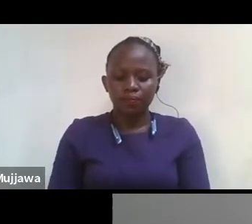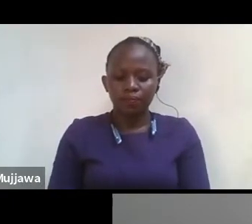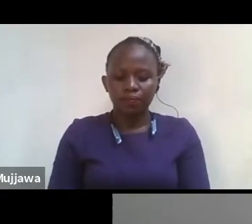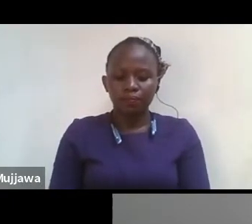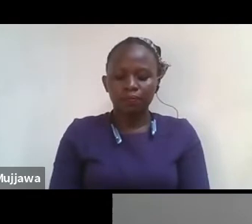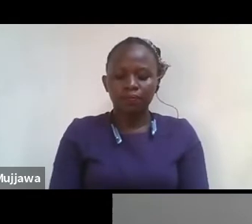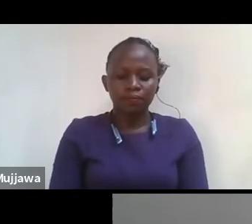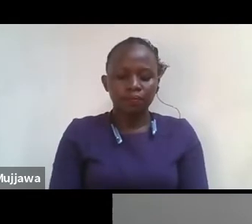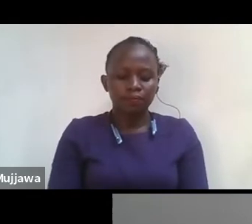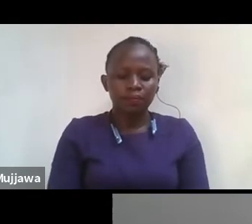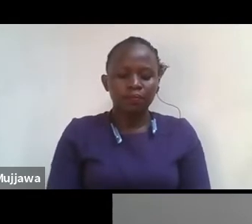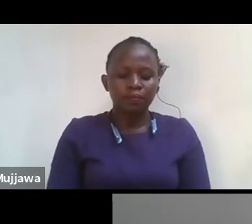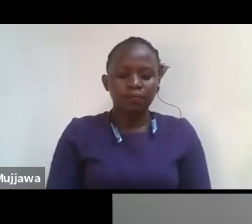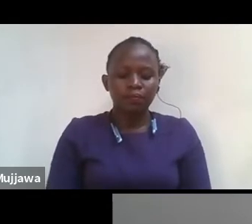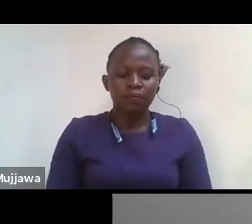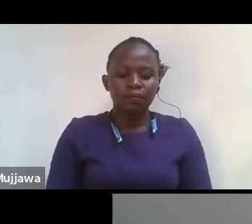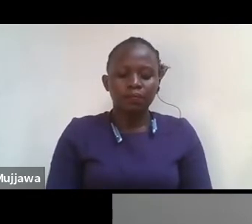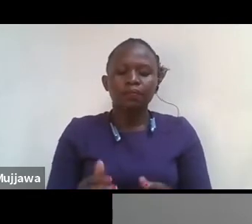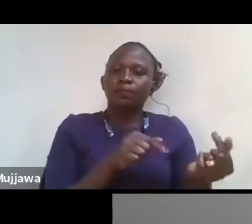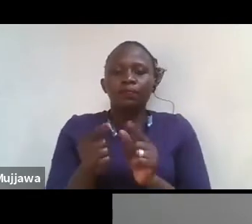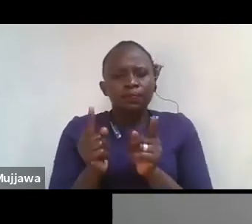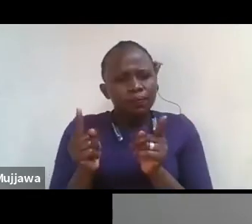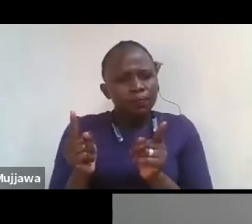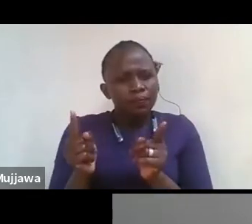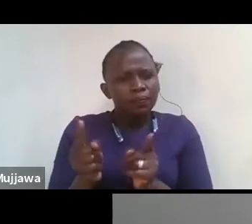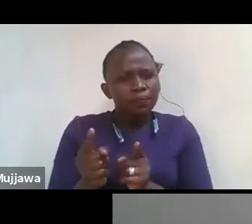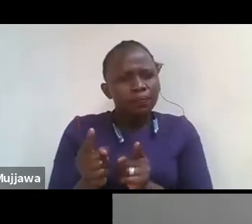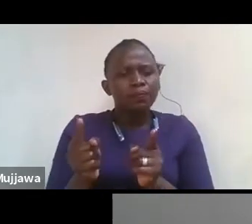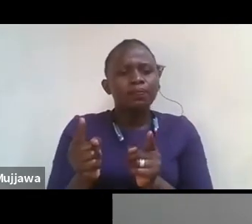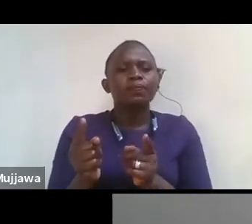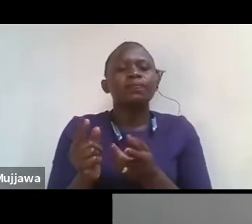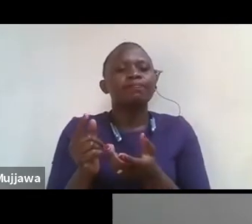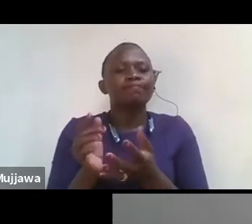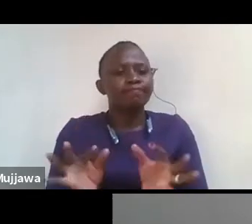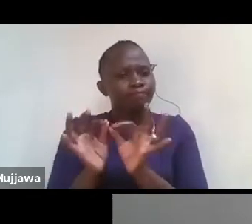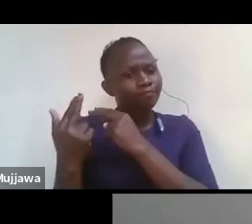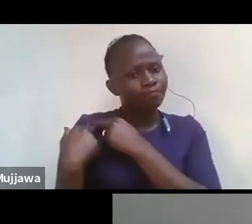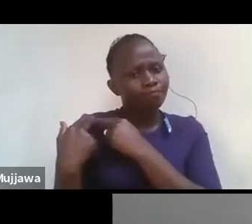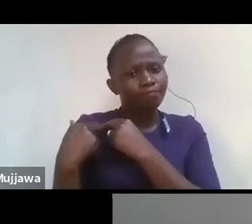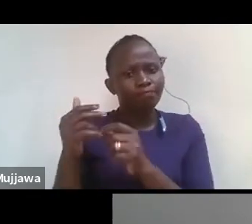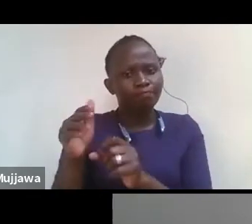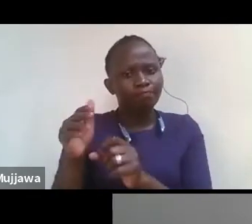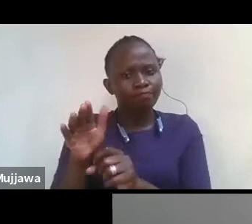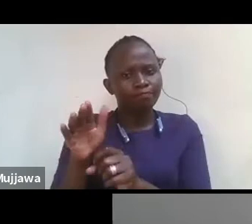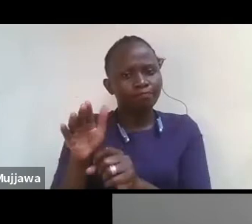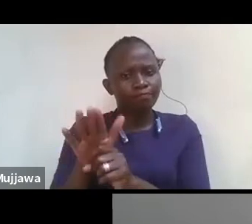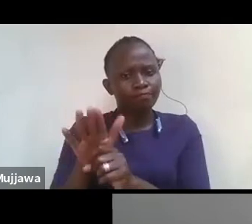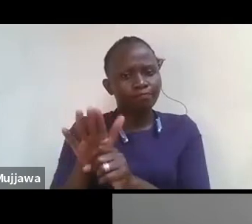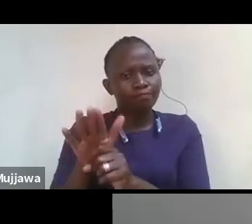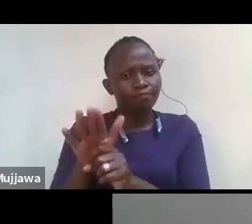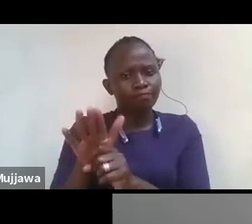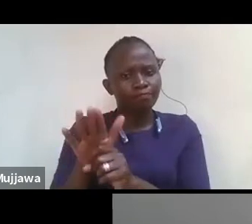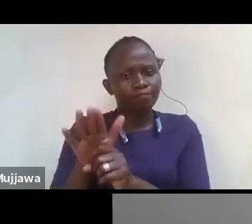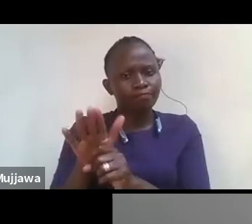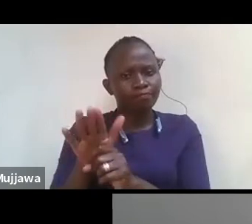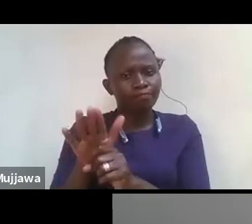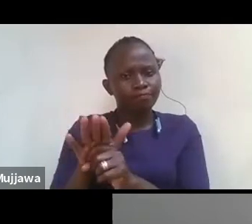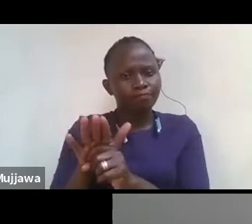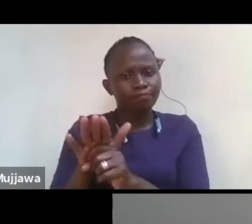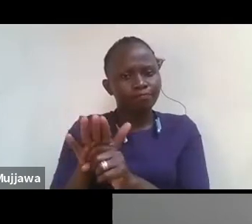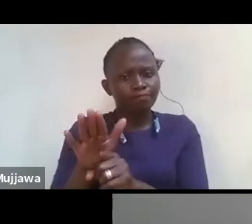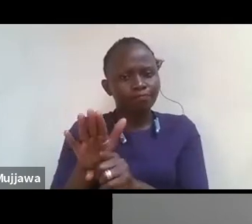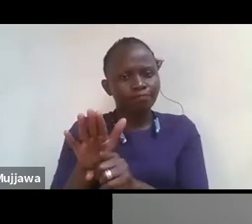about these derivative minerals. We're talking about extractives. And one of the things we've been